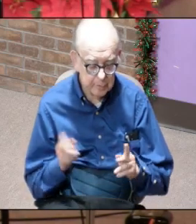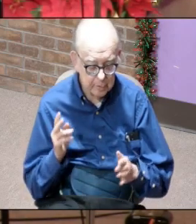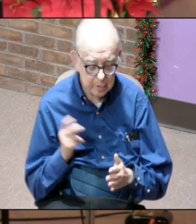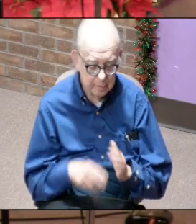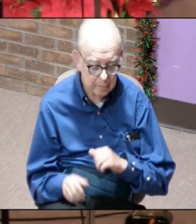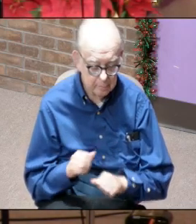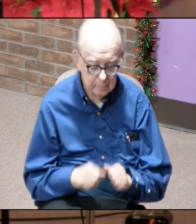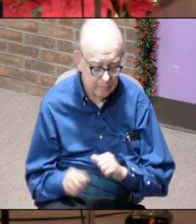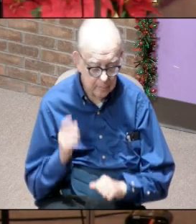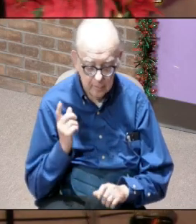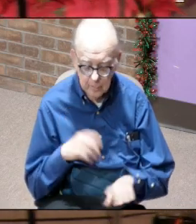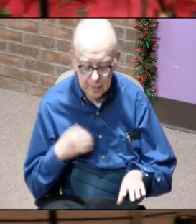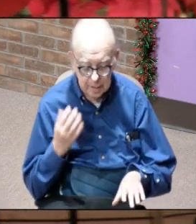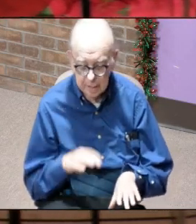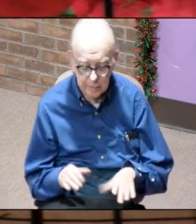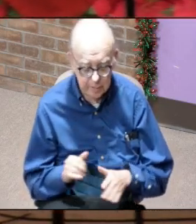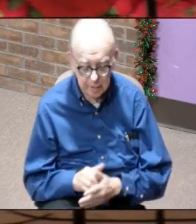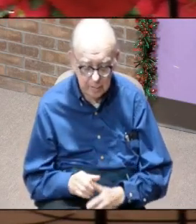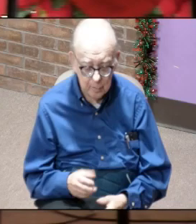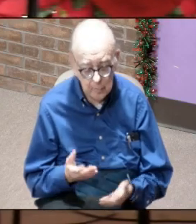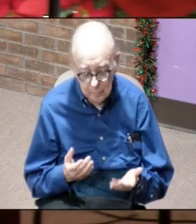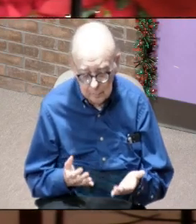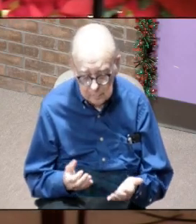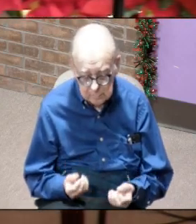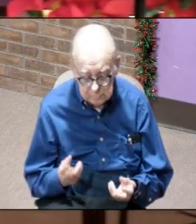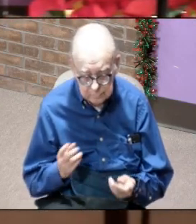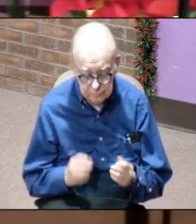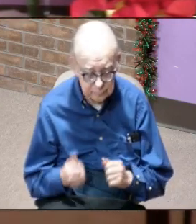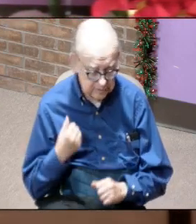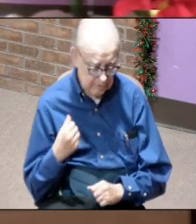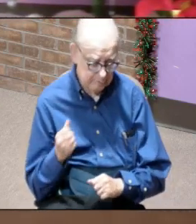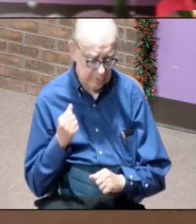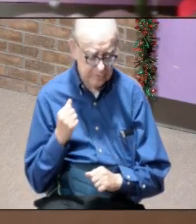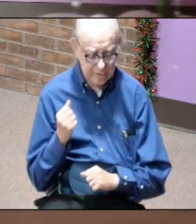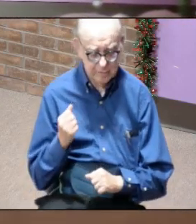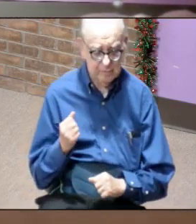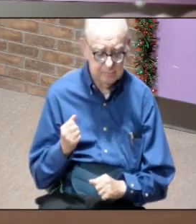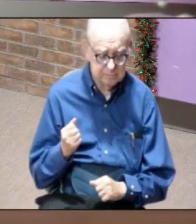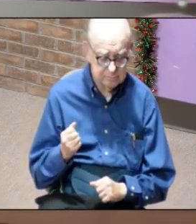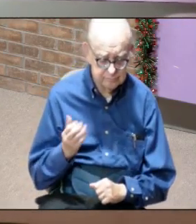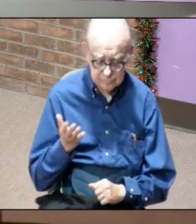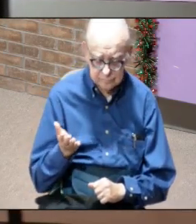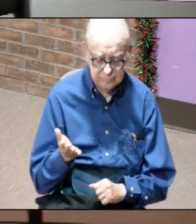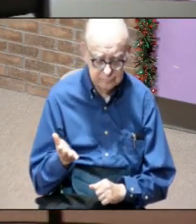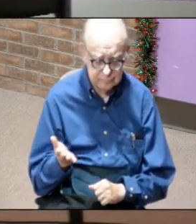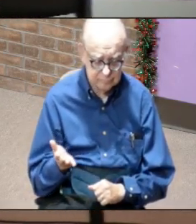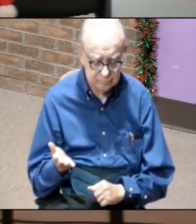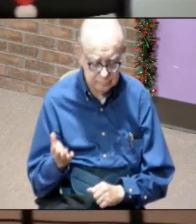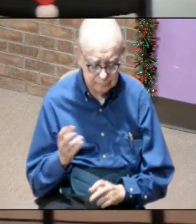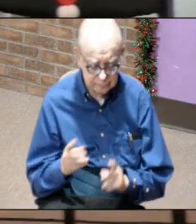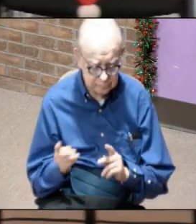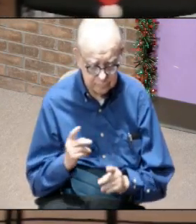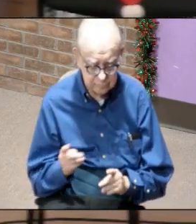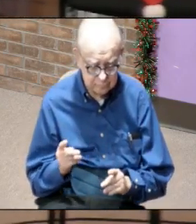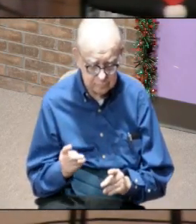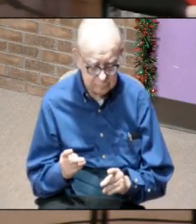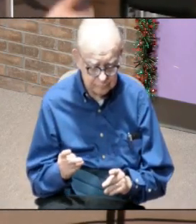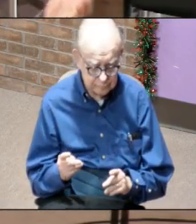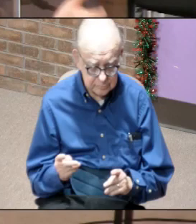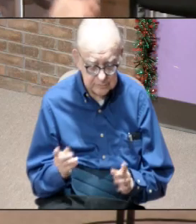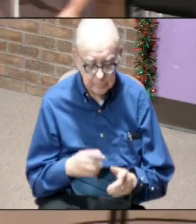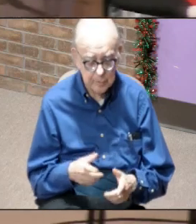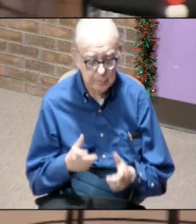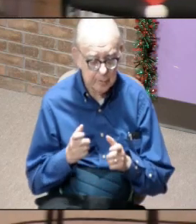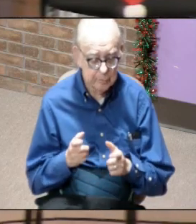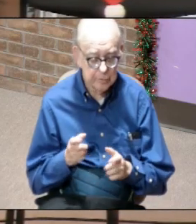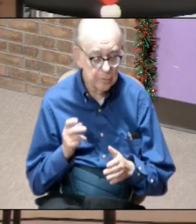saying we can't do that. Hold on a minute. How many protests that were out there where people came with weapons